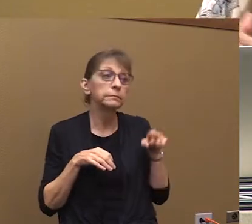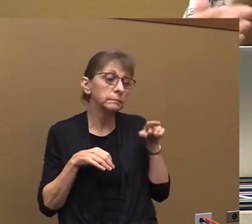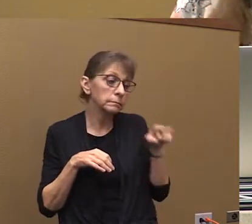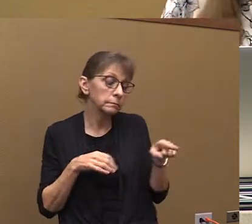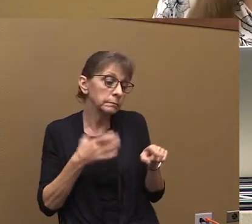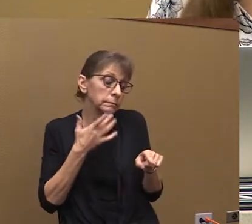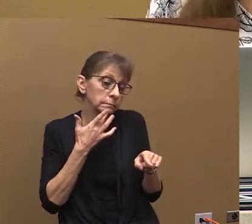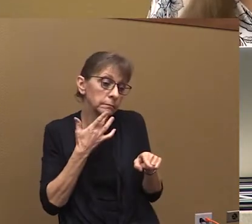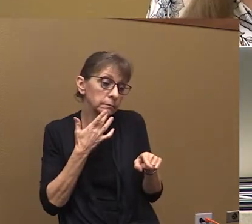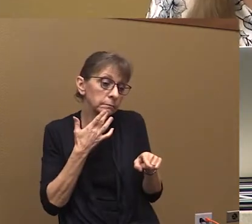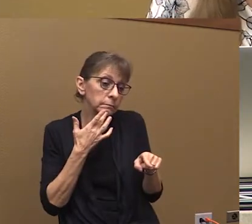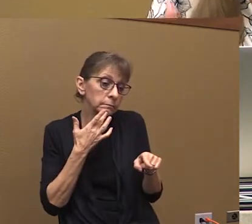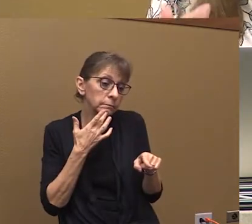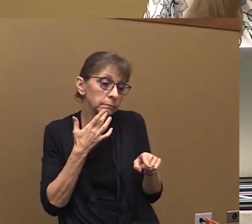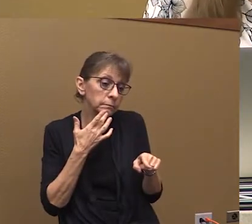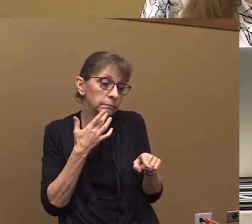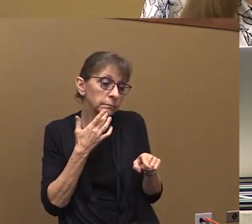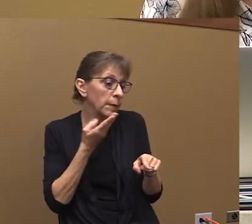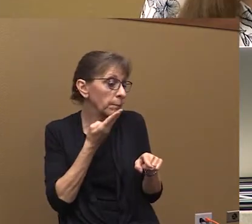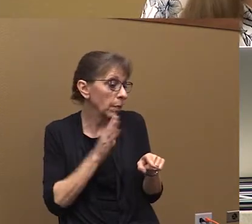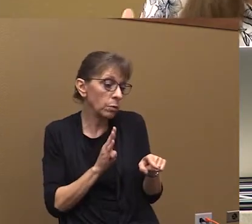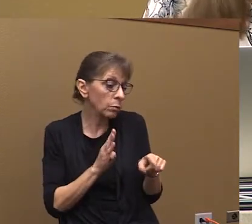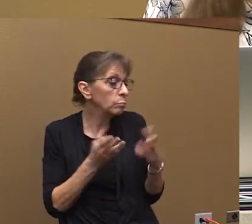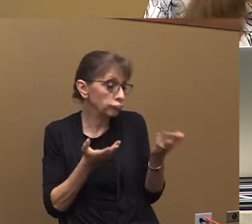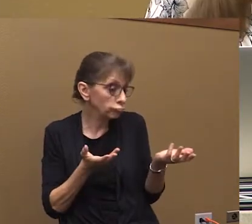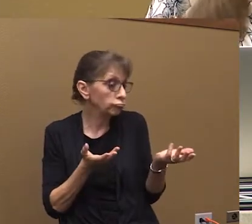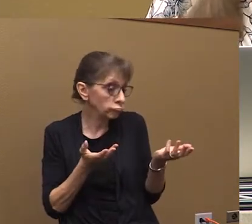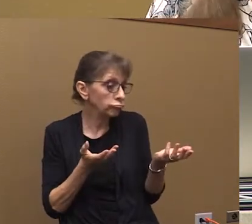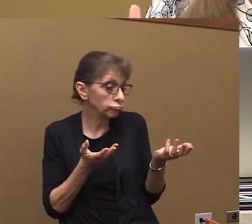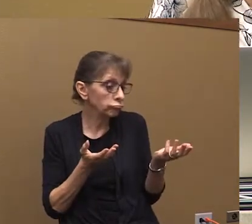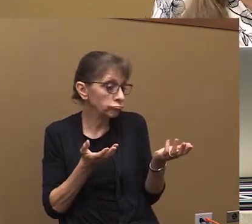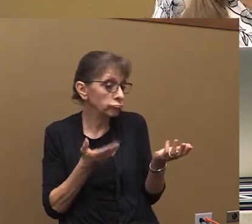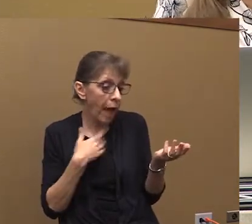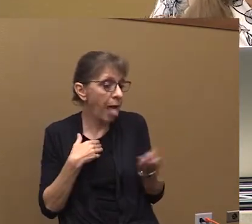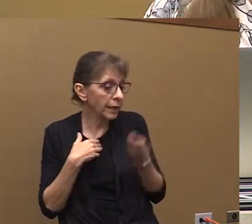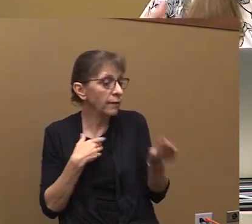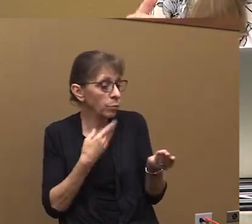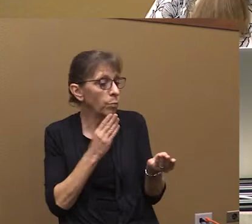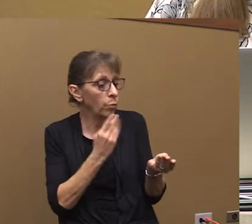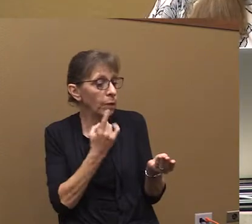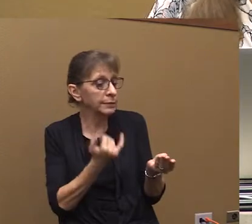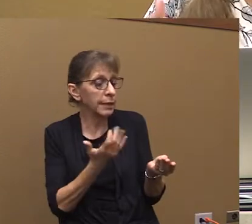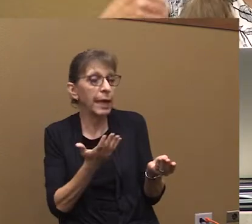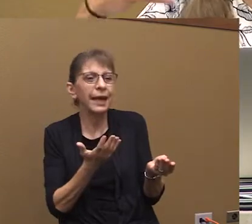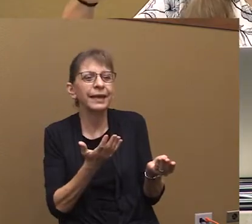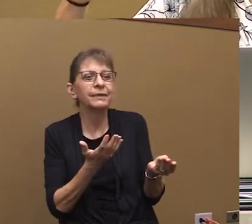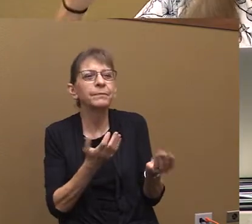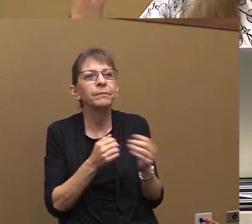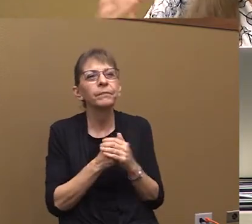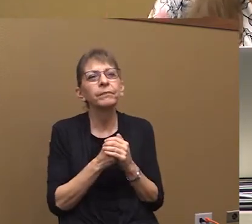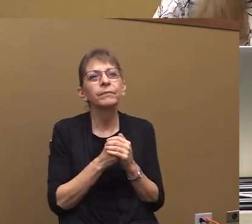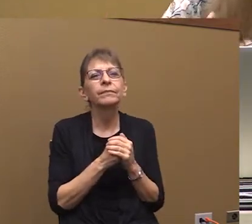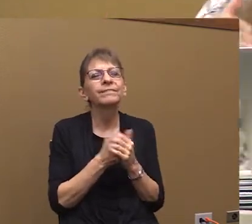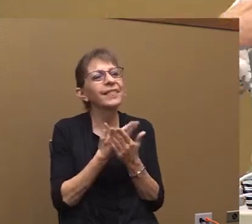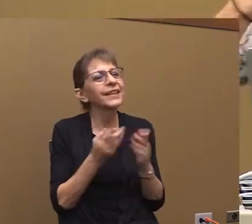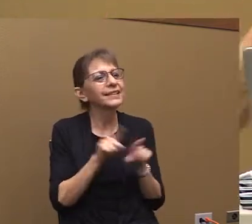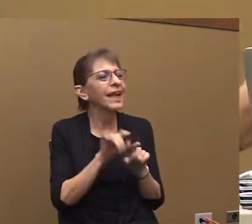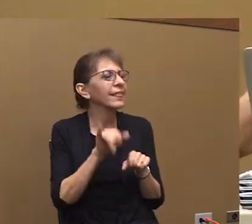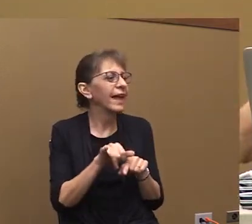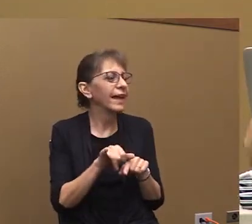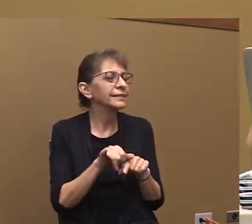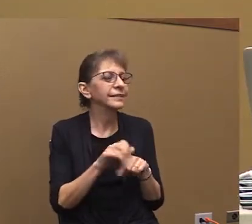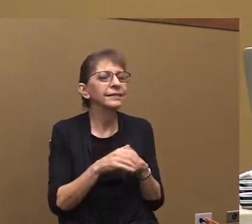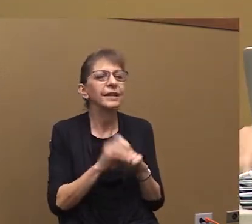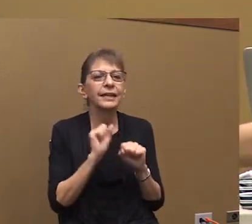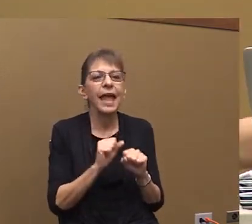happens. But we can talk about that with kids. We could say, you know, your preference is for